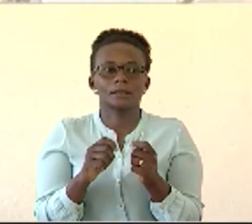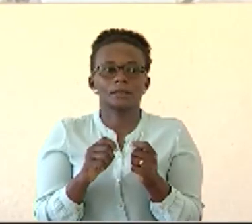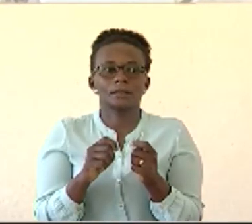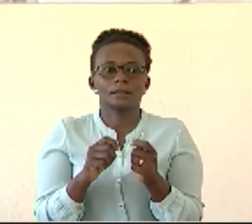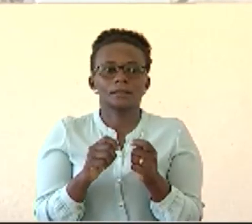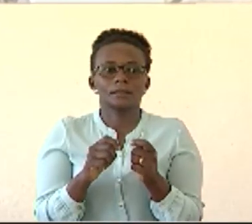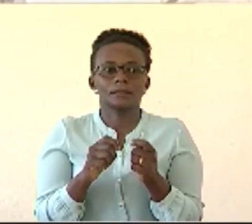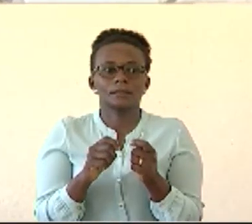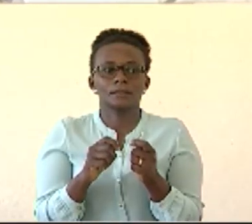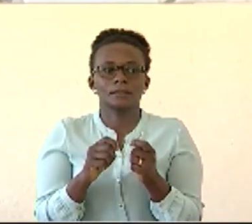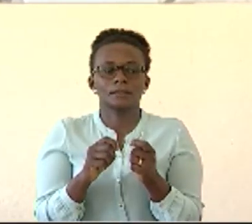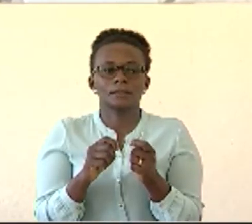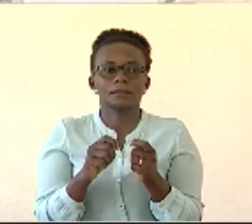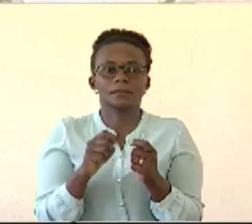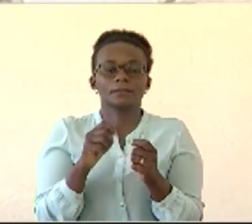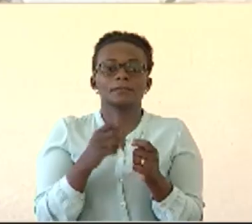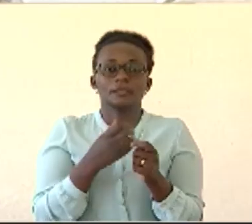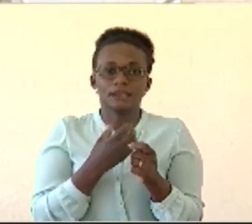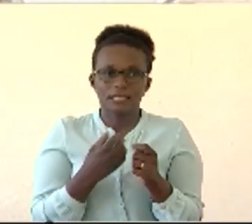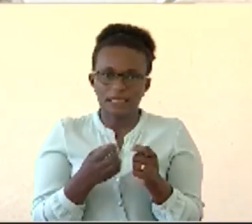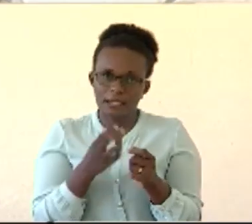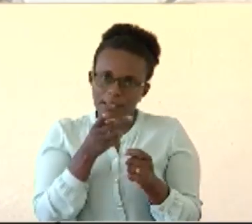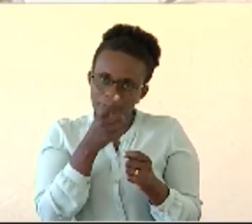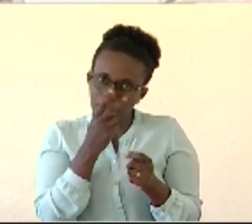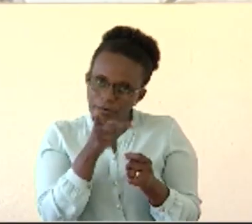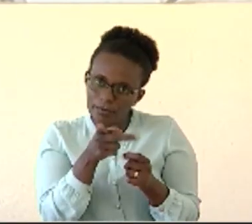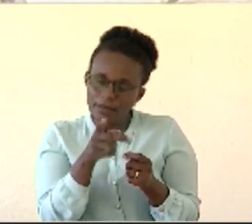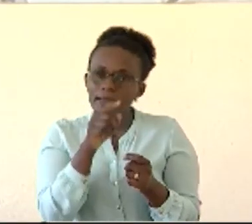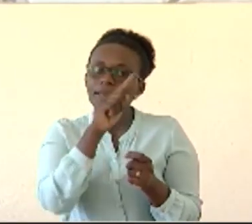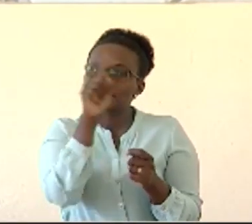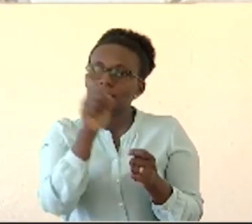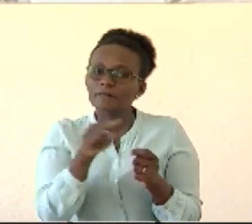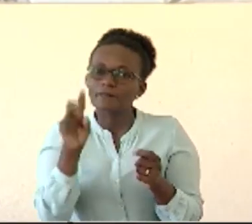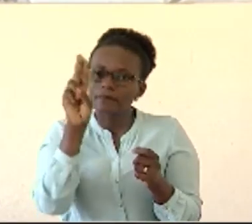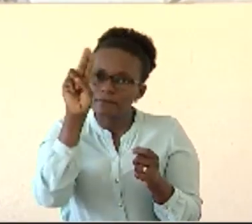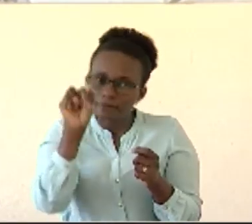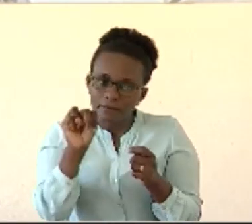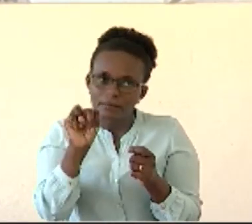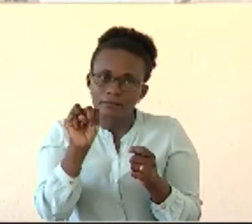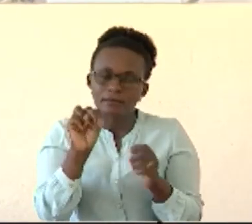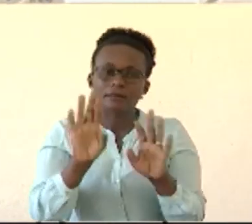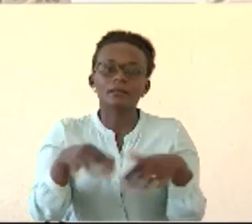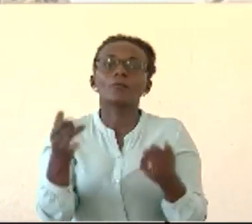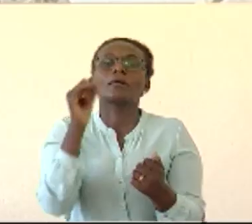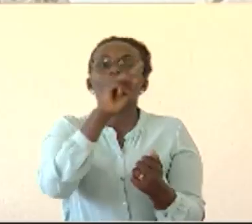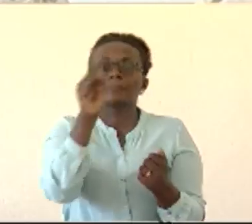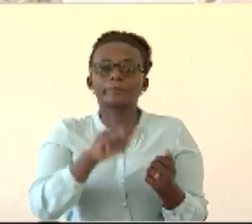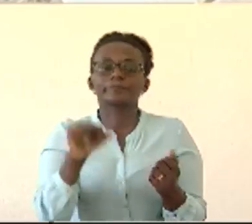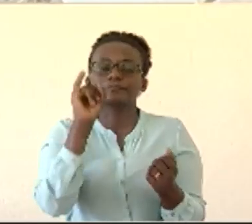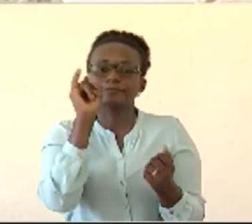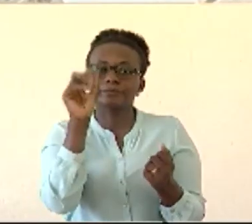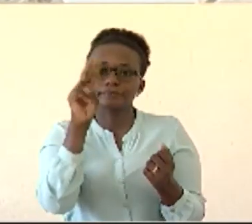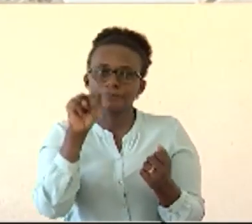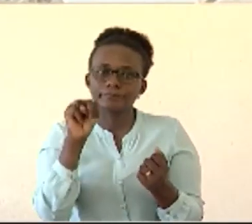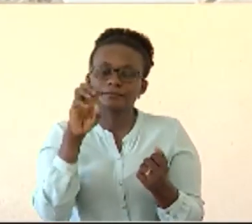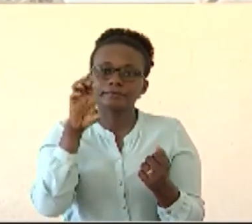coat this one. This is zinc, it is covered, so it is zinc plate or zinc electrode. And we are just going to cover